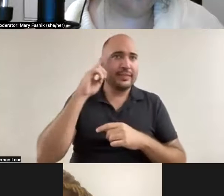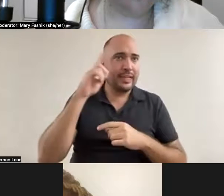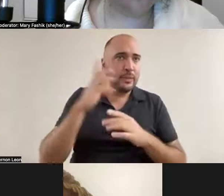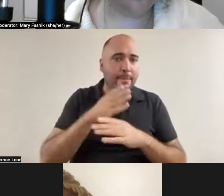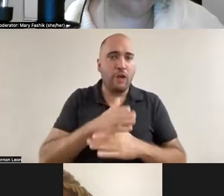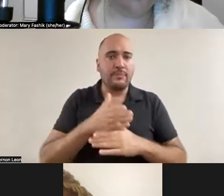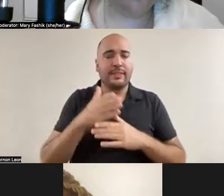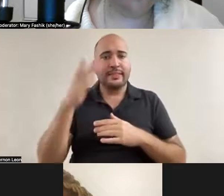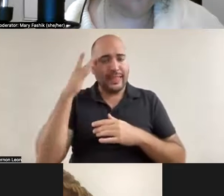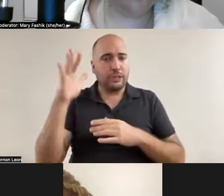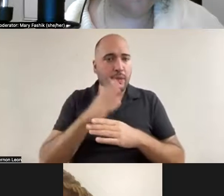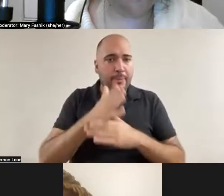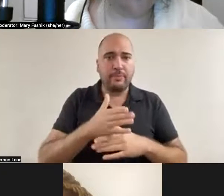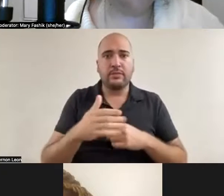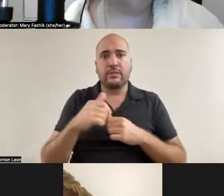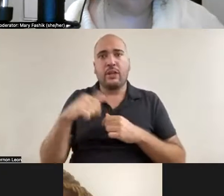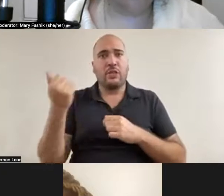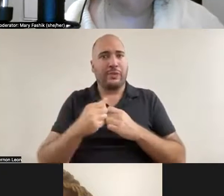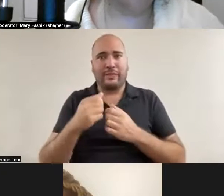with hearing impairment.